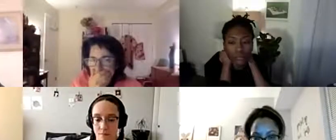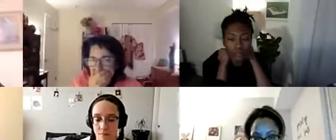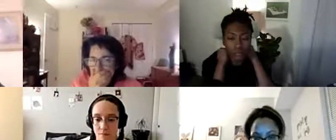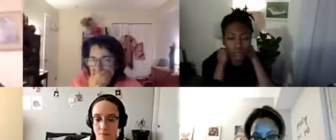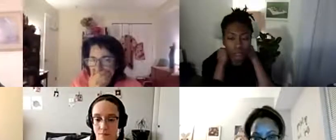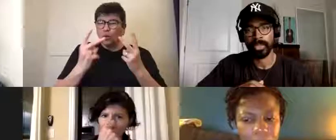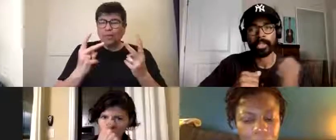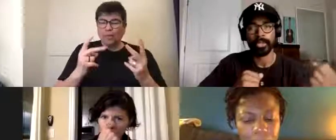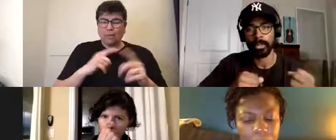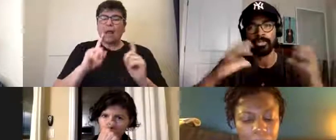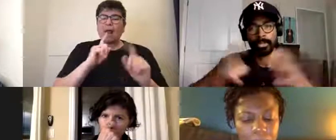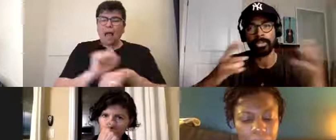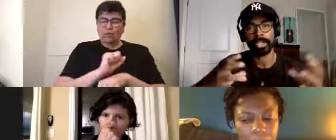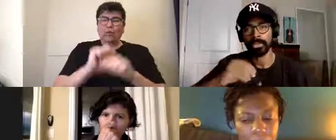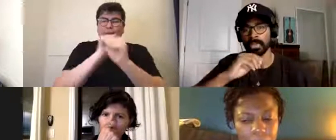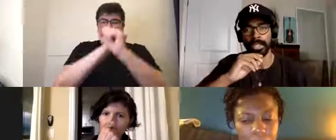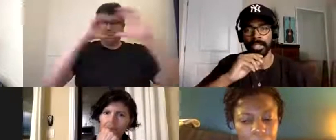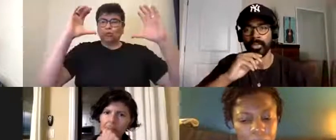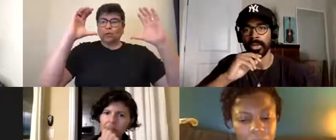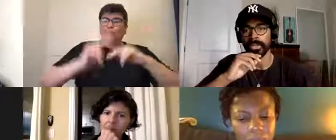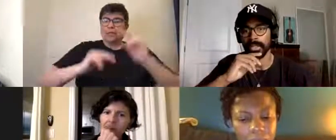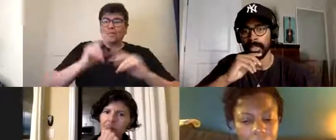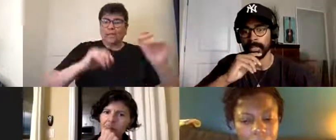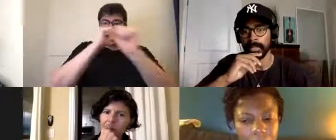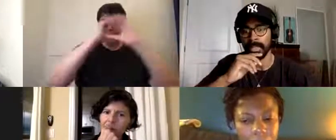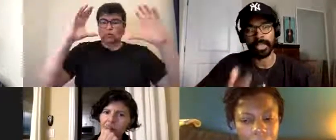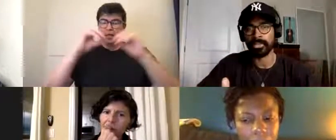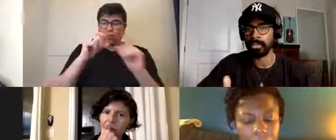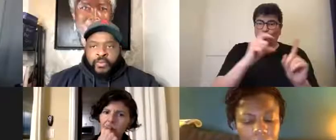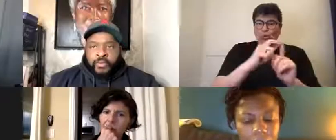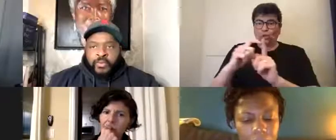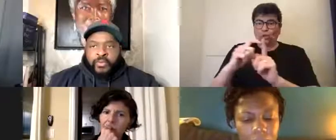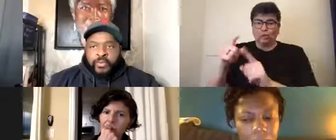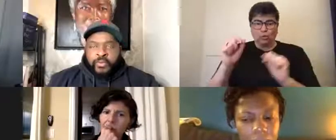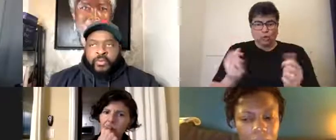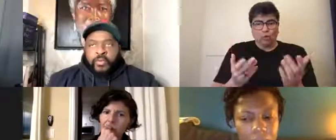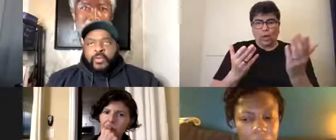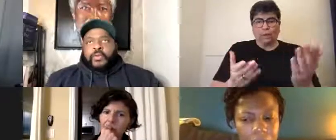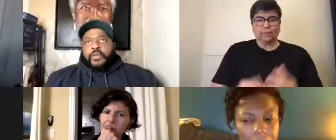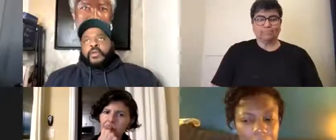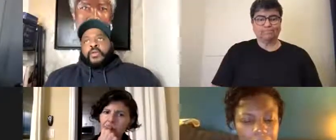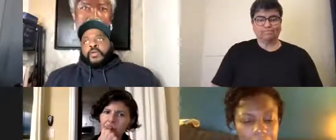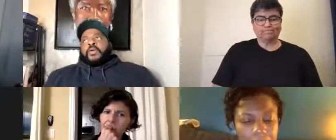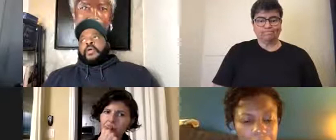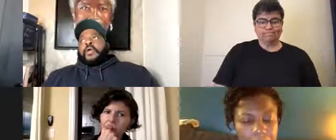not visuals, but actual imagery, building imagery in the words, that you could recommend?